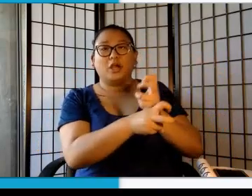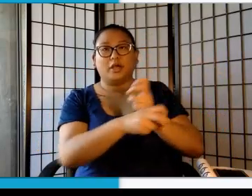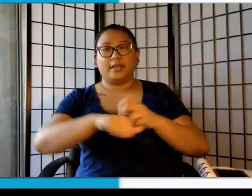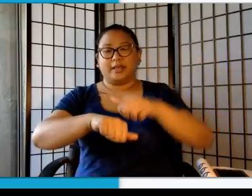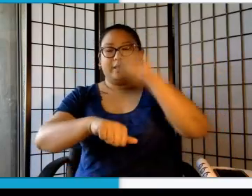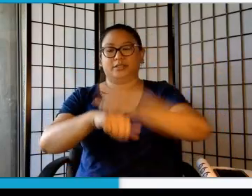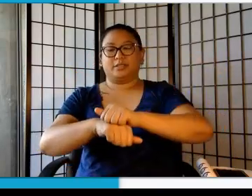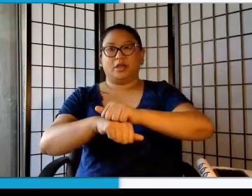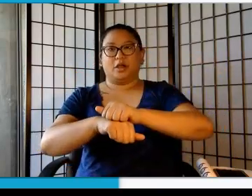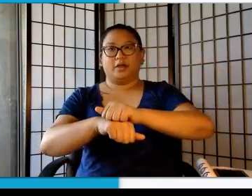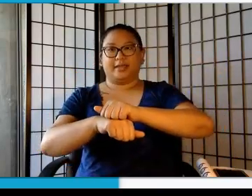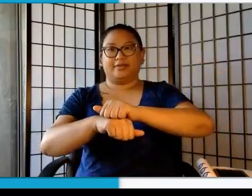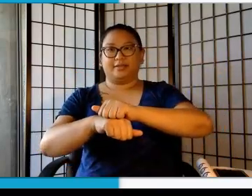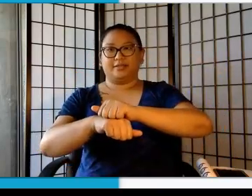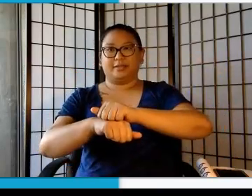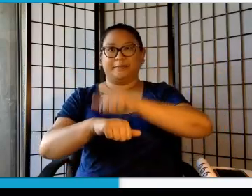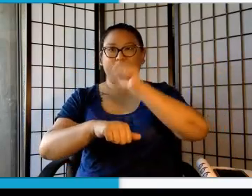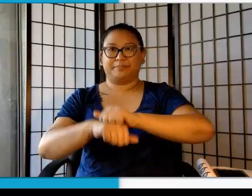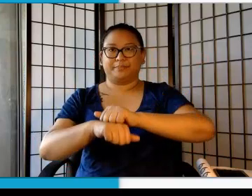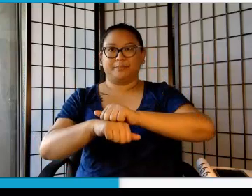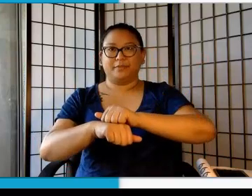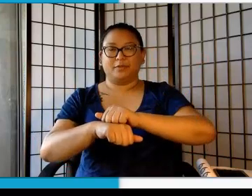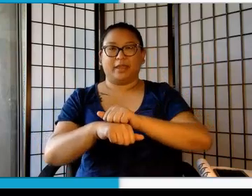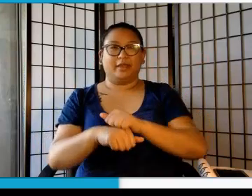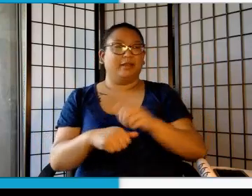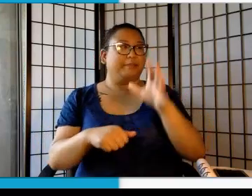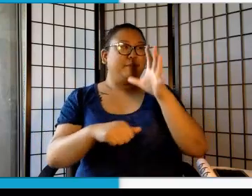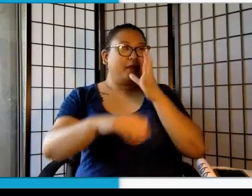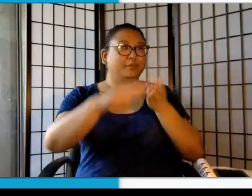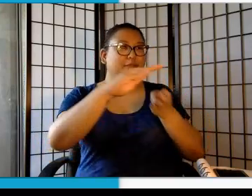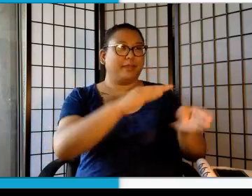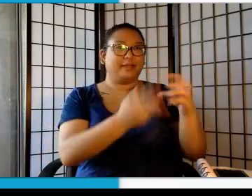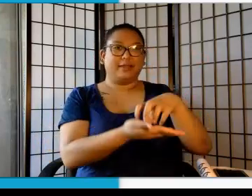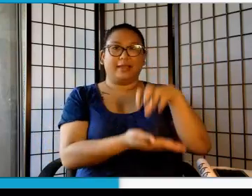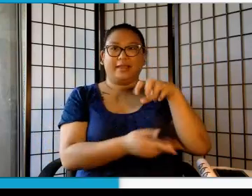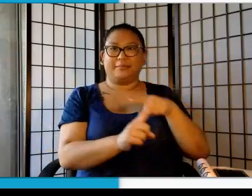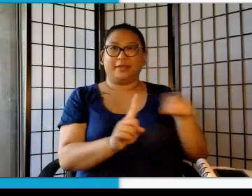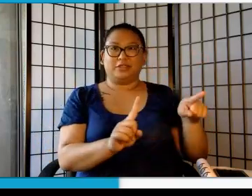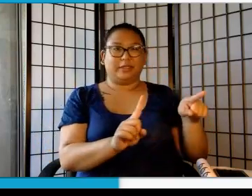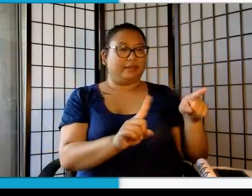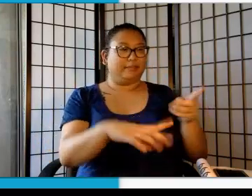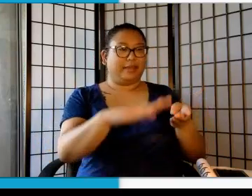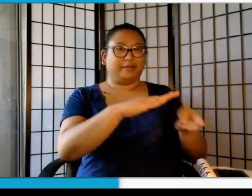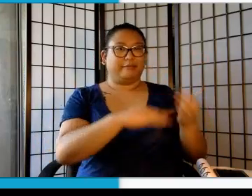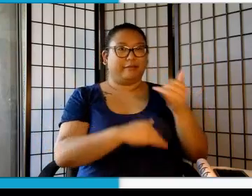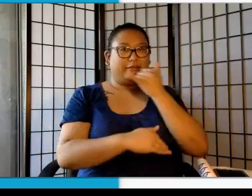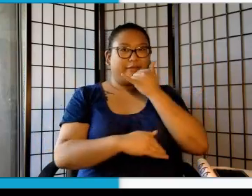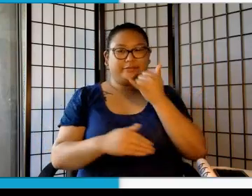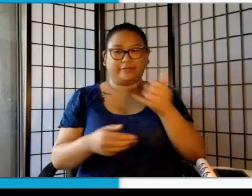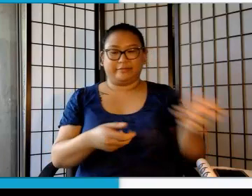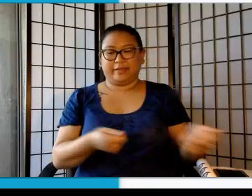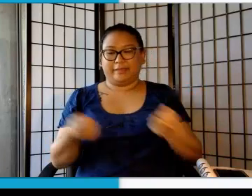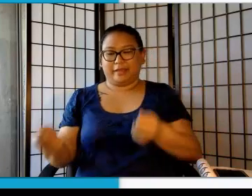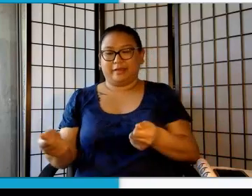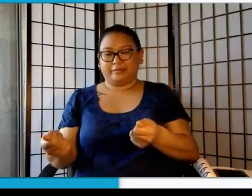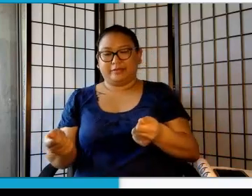is hard. It's hard like this. Okay, like my mom, she baked a cake, but she baked it wrong, and